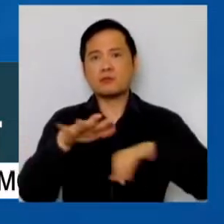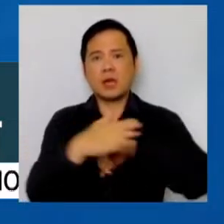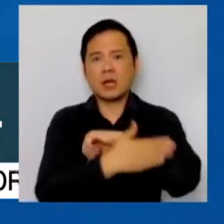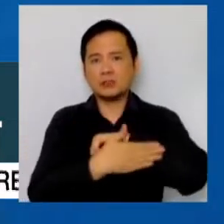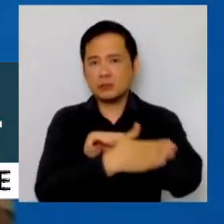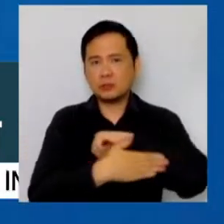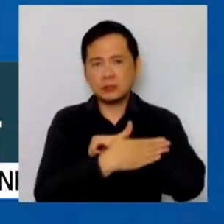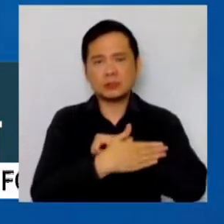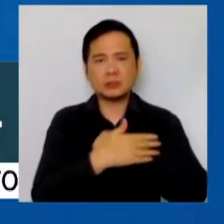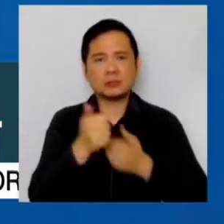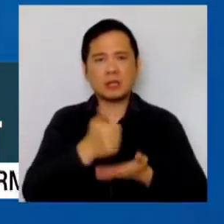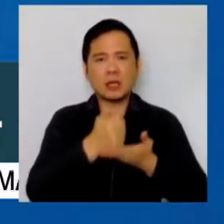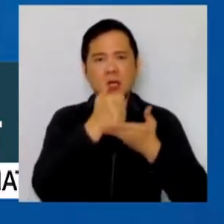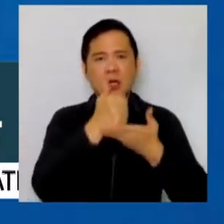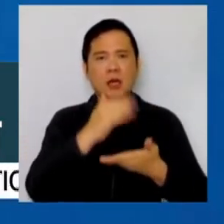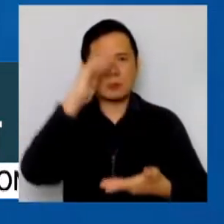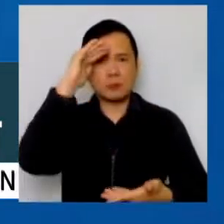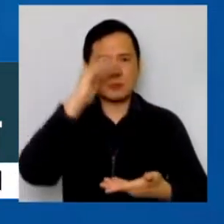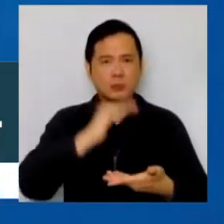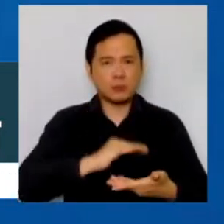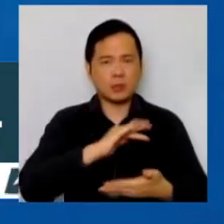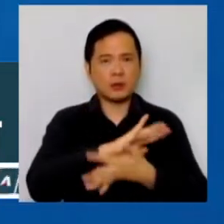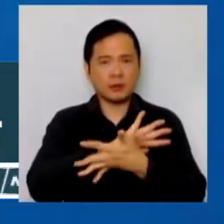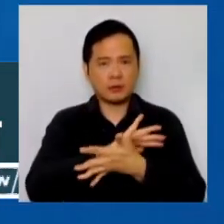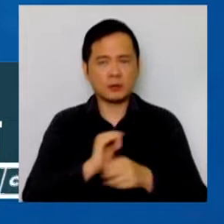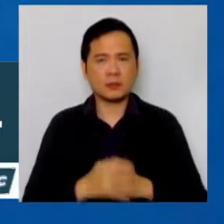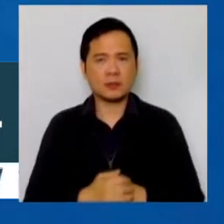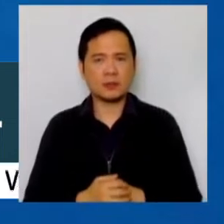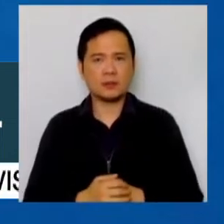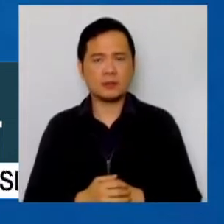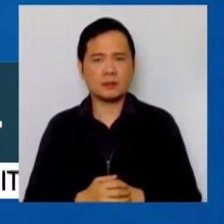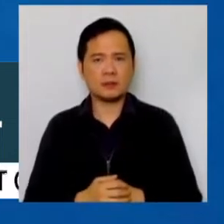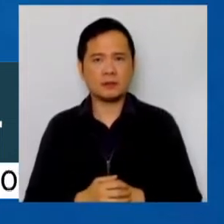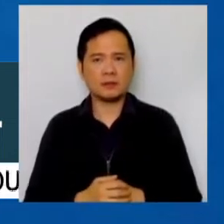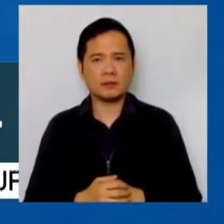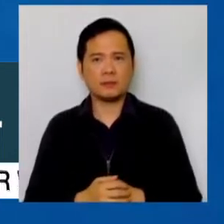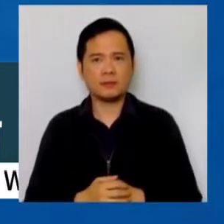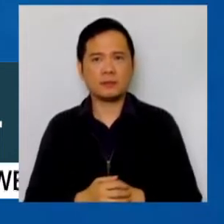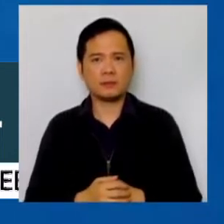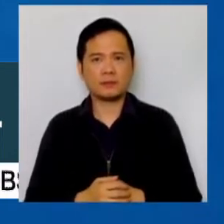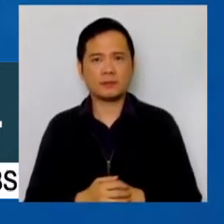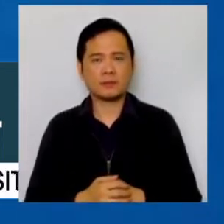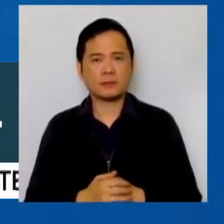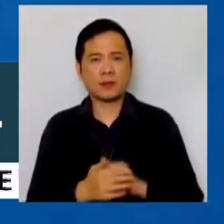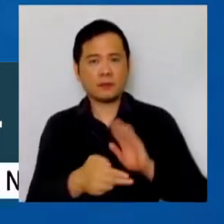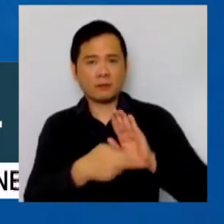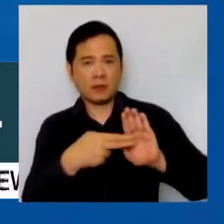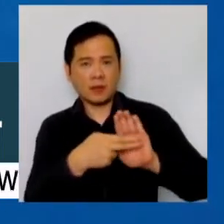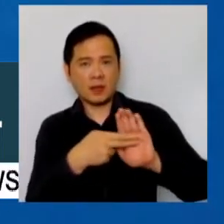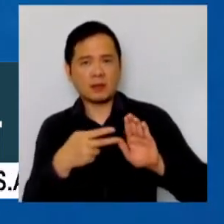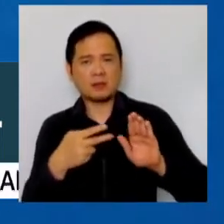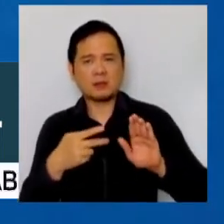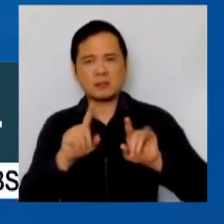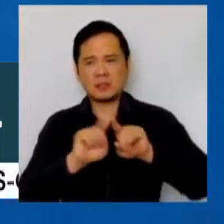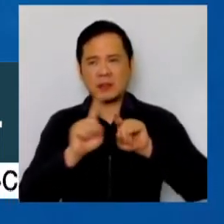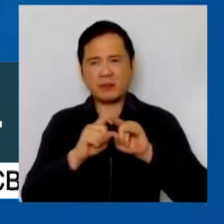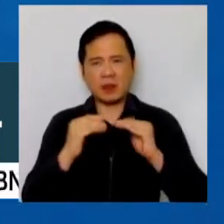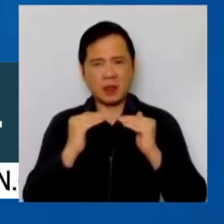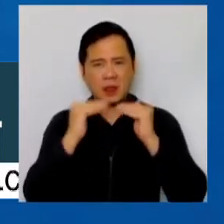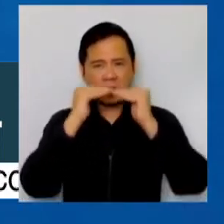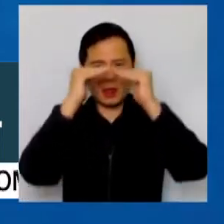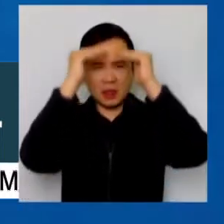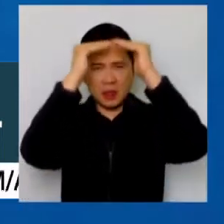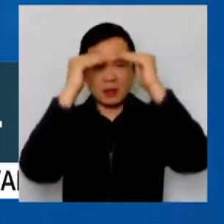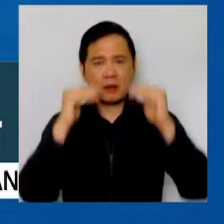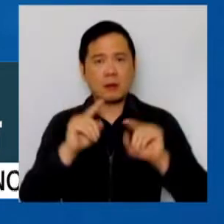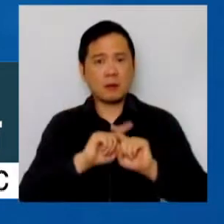So the vaccines had different ranking in terms of prevention of infection. But what we know very well so far is all